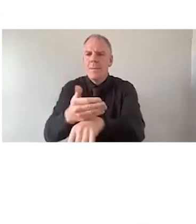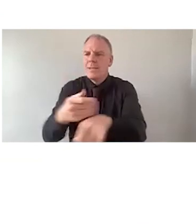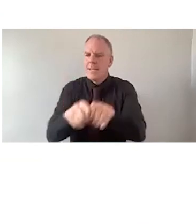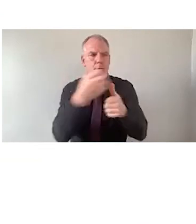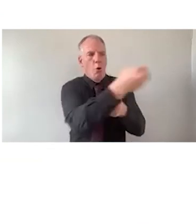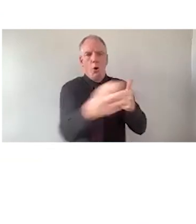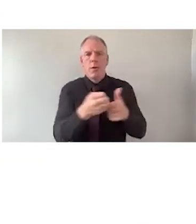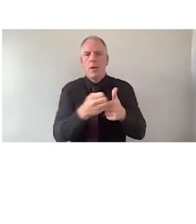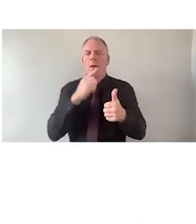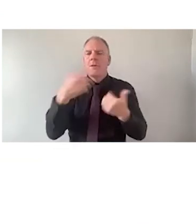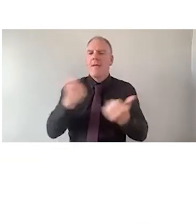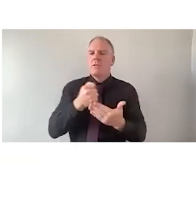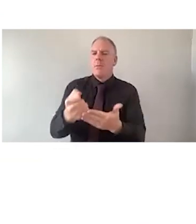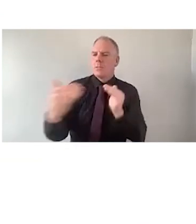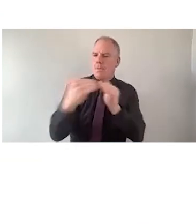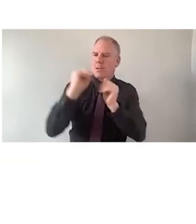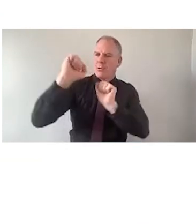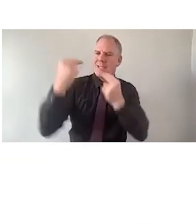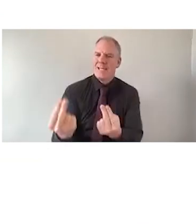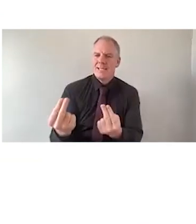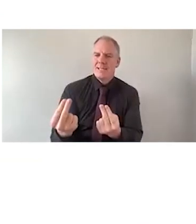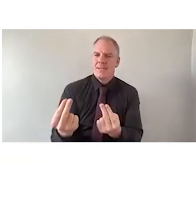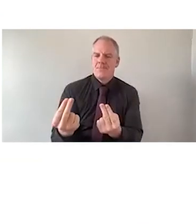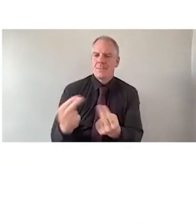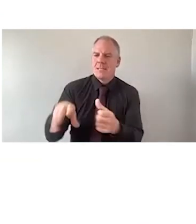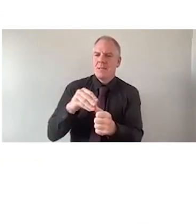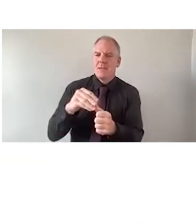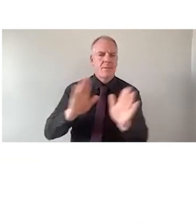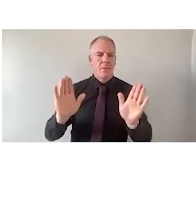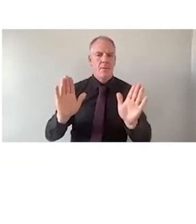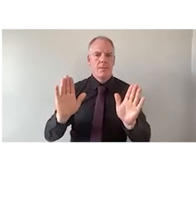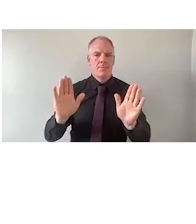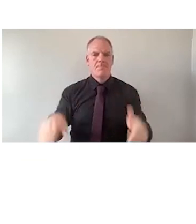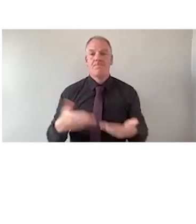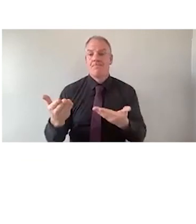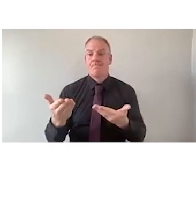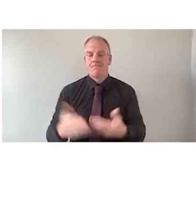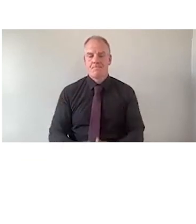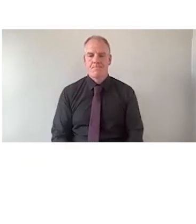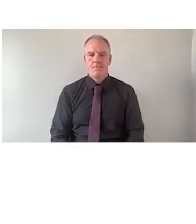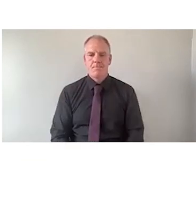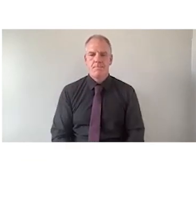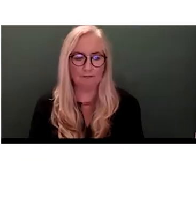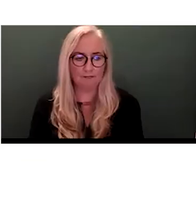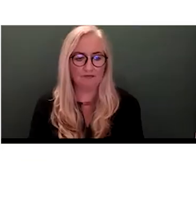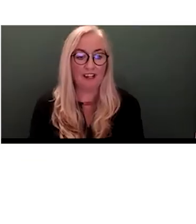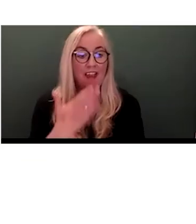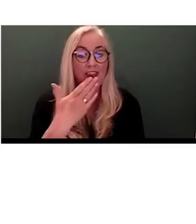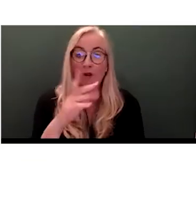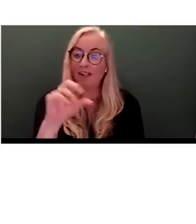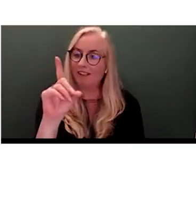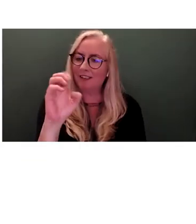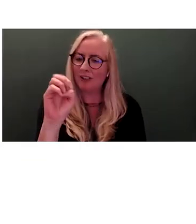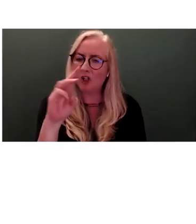the supports to meet the particular needs that you encounter. Great. Thank you, Dermot.